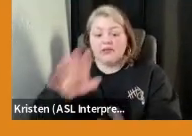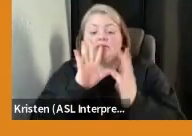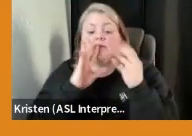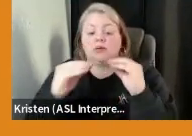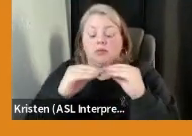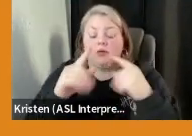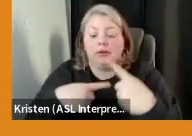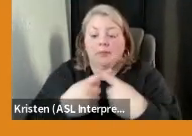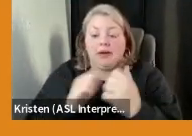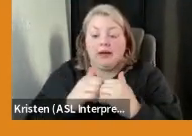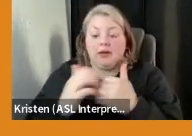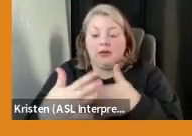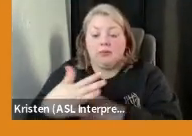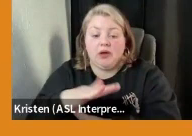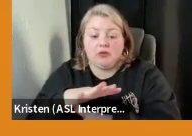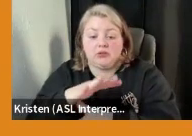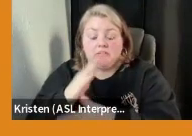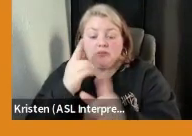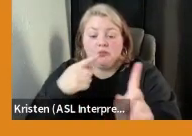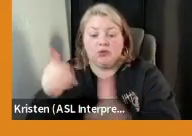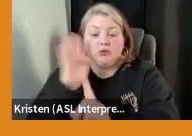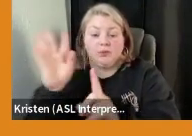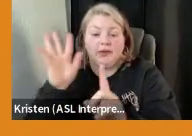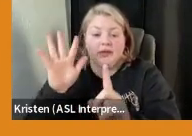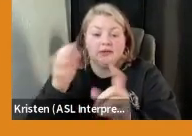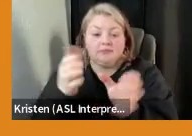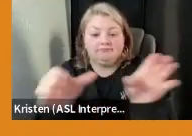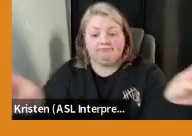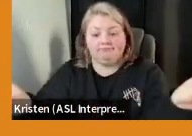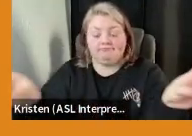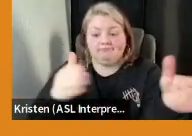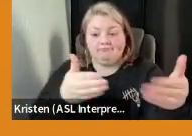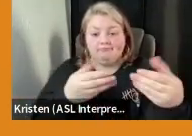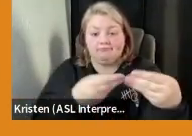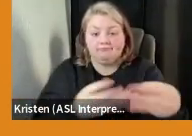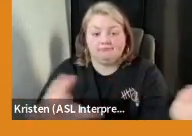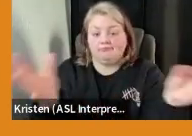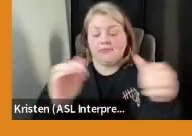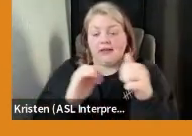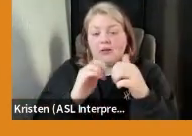the prioritization points will be allocated and what that means in practice?